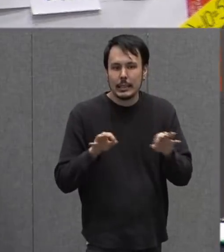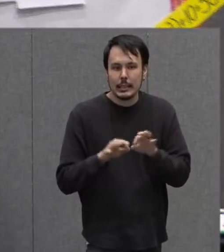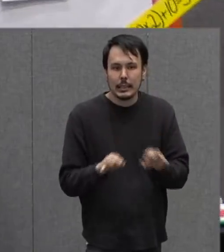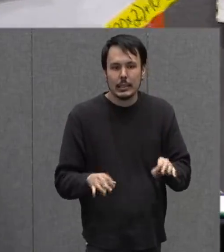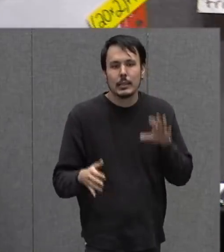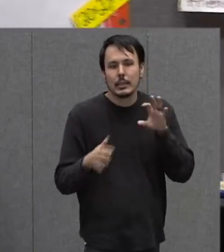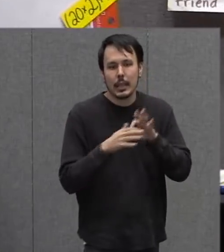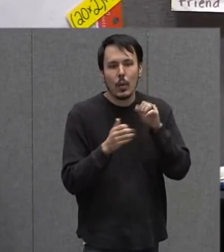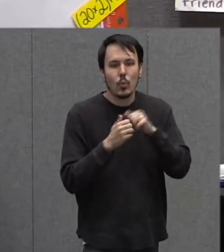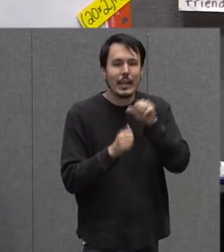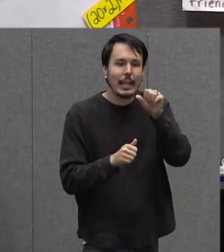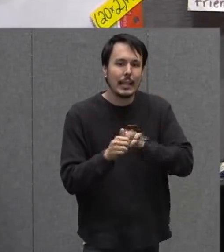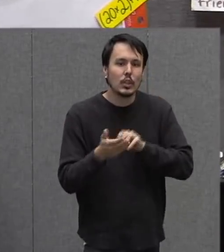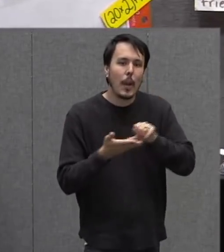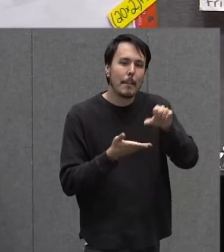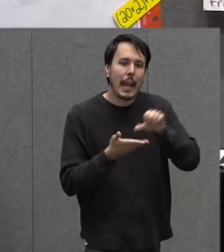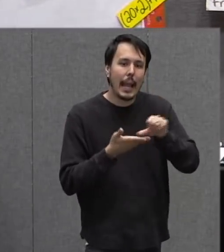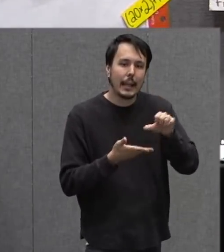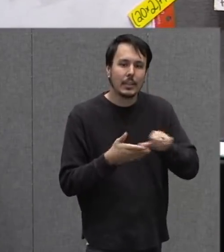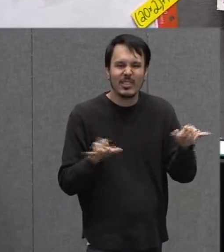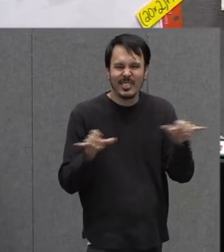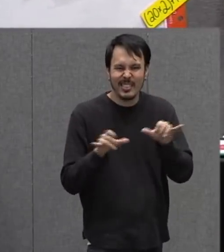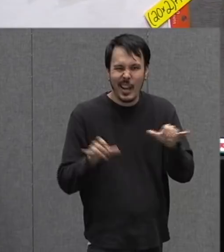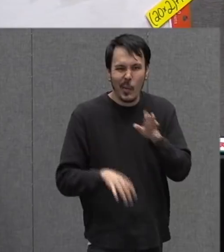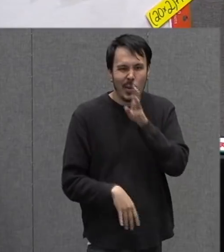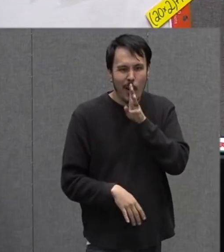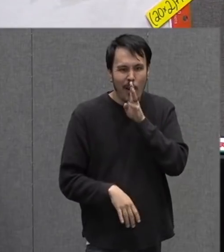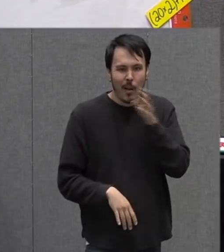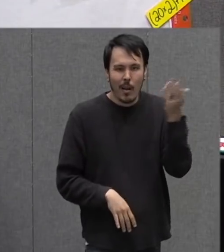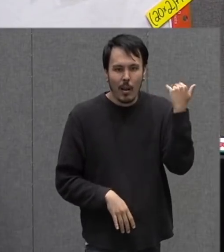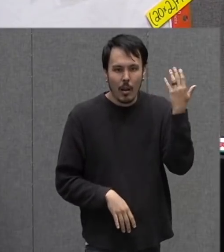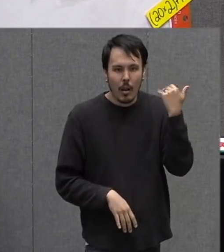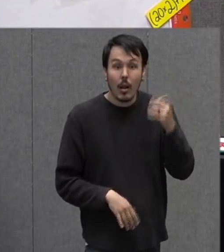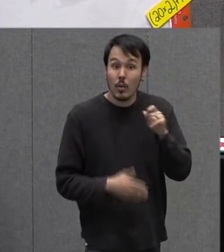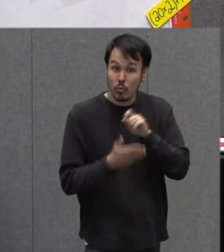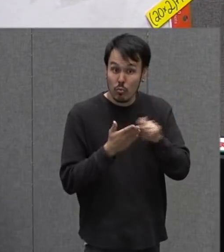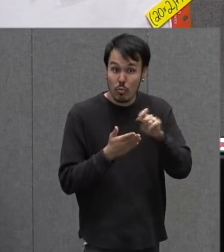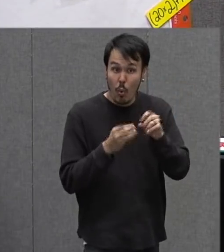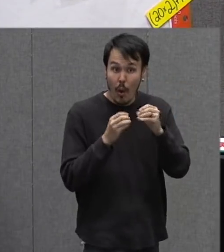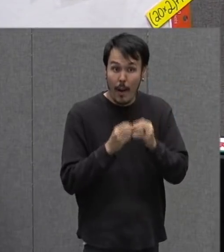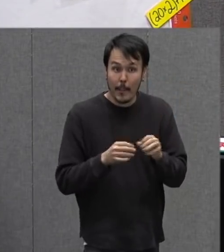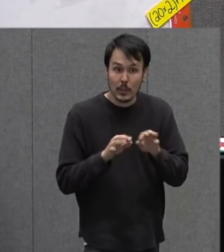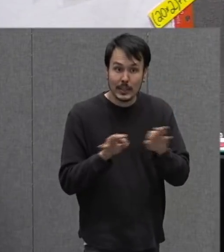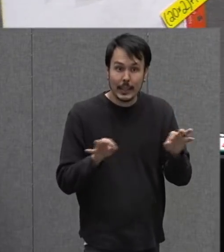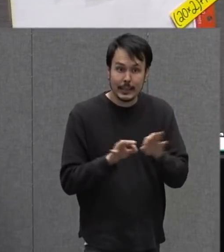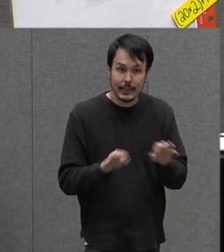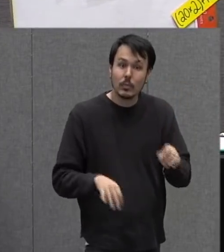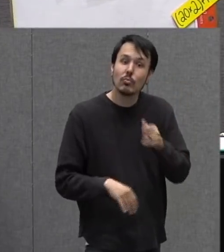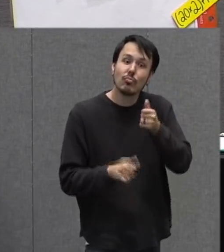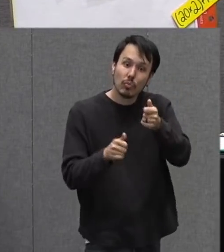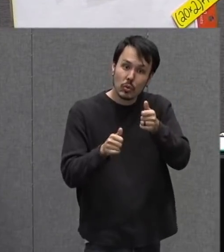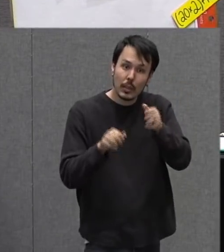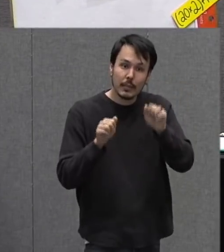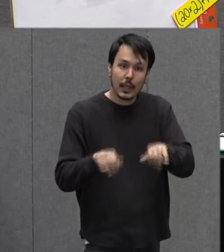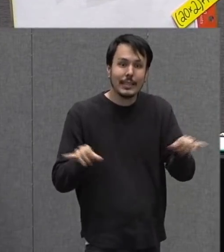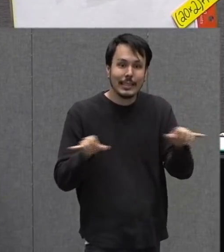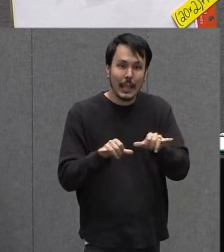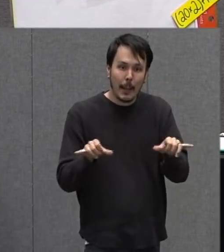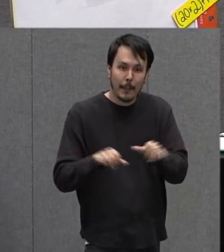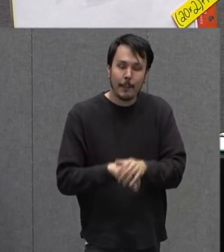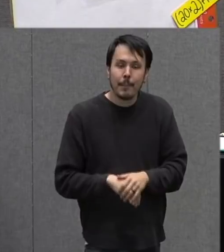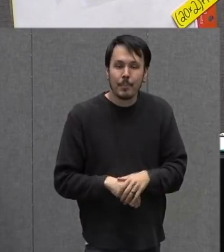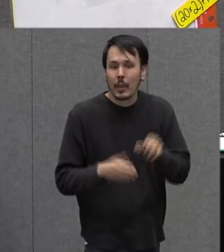the pages, just like we started talking about that, and we wrote some number sentences. You could do that activity, and